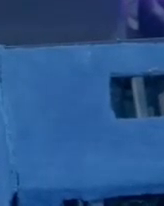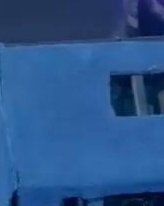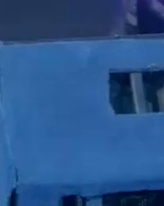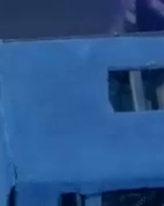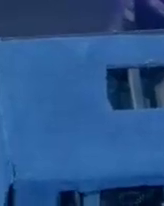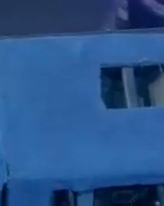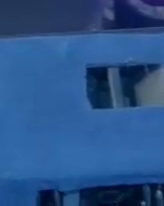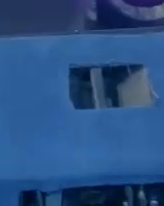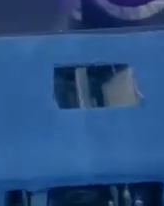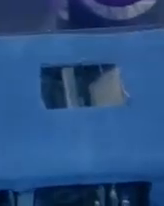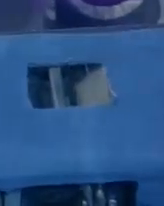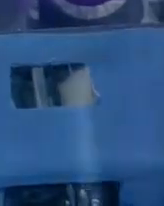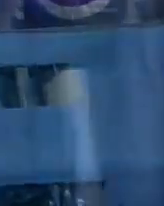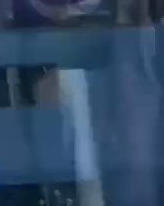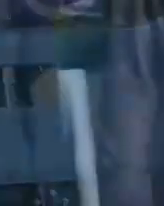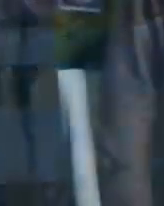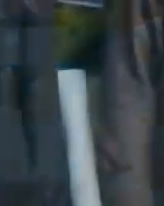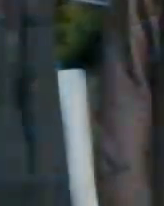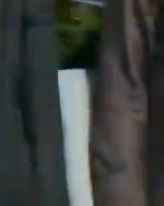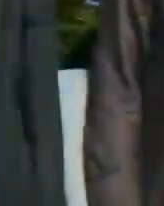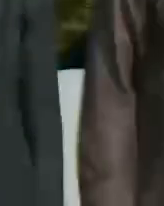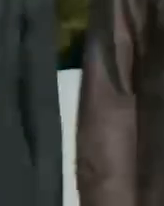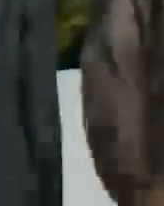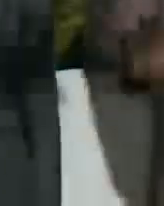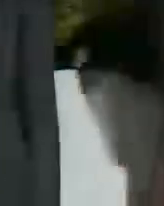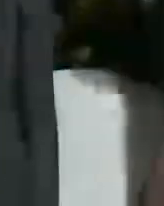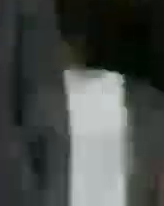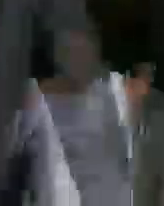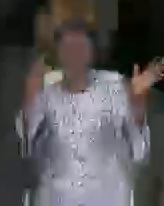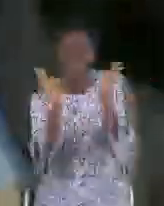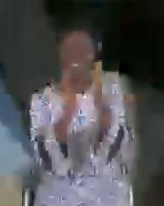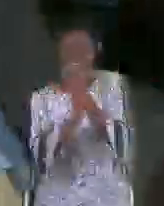Is that all the hallelujah you can give? I say, praise the Lord.